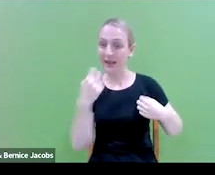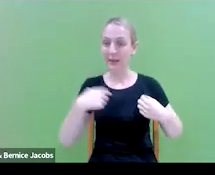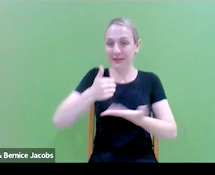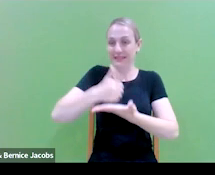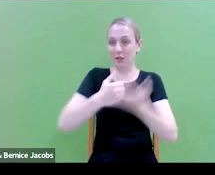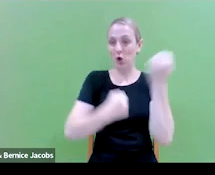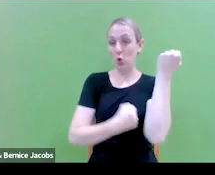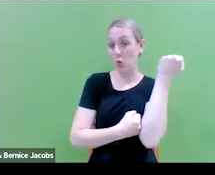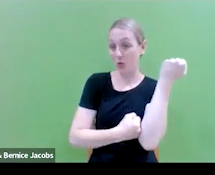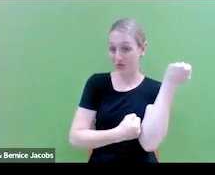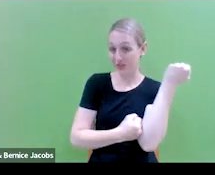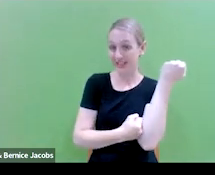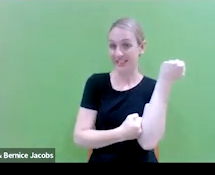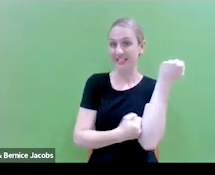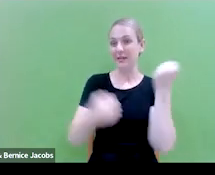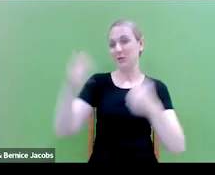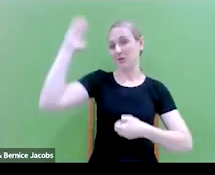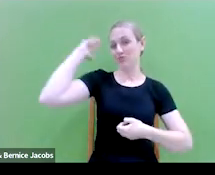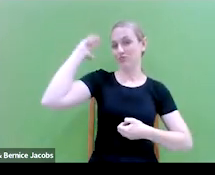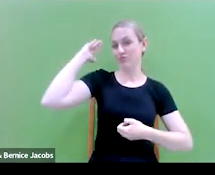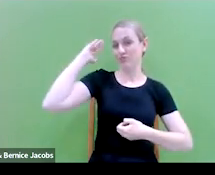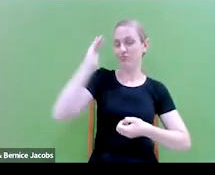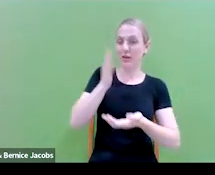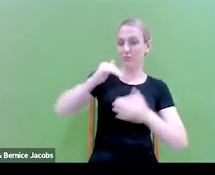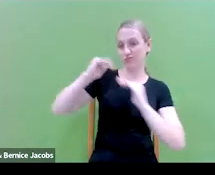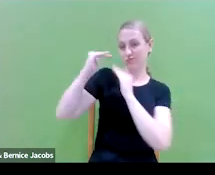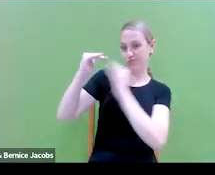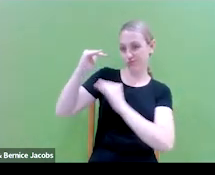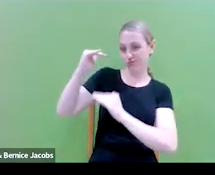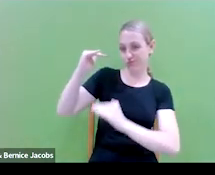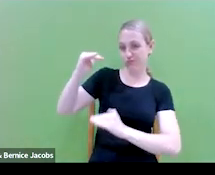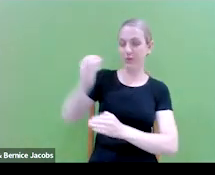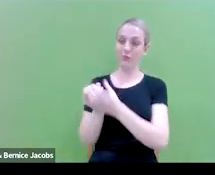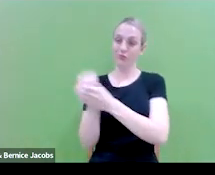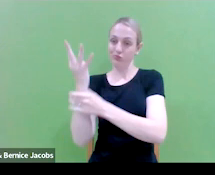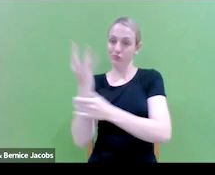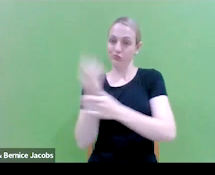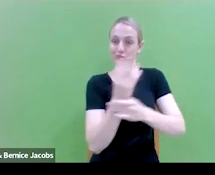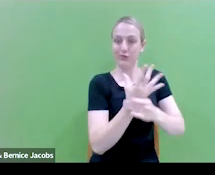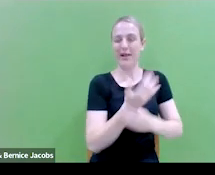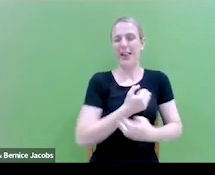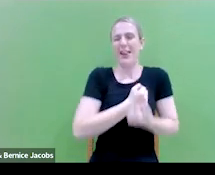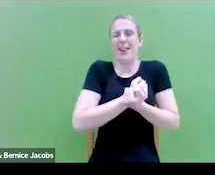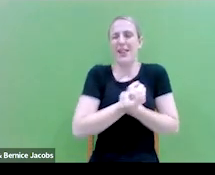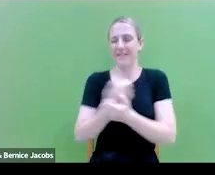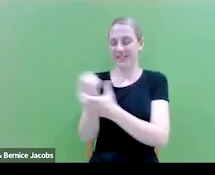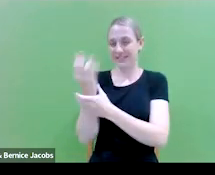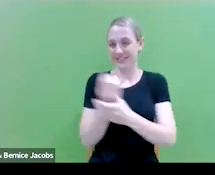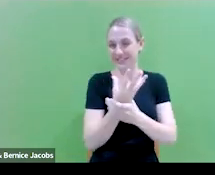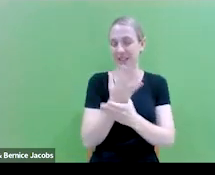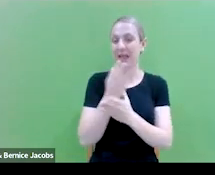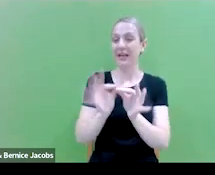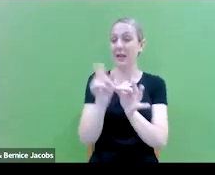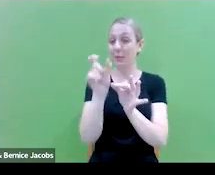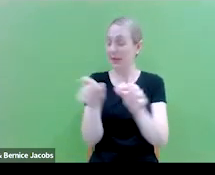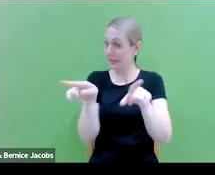office, which has got some shelves behind me and some plants. I'm a big plant lover. The interpreter is also wearing a